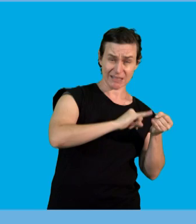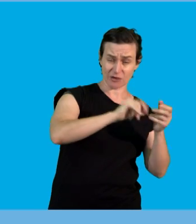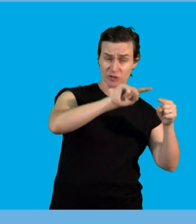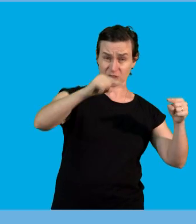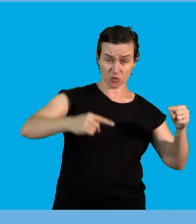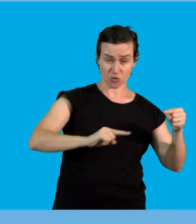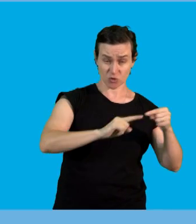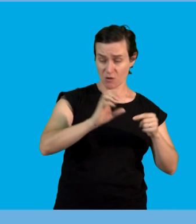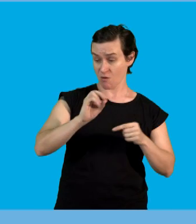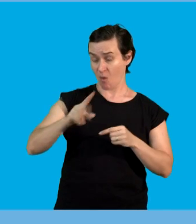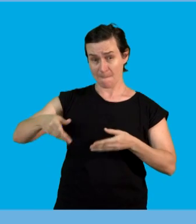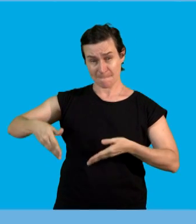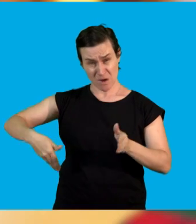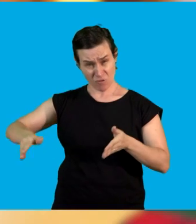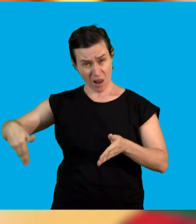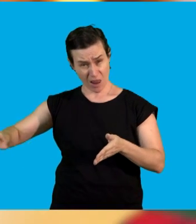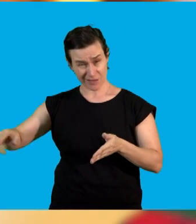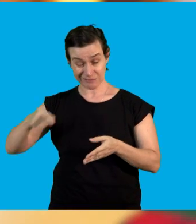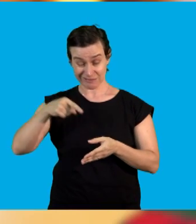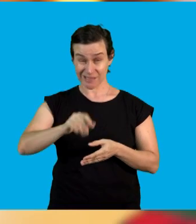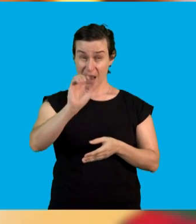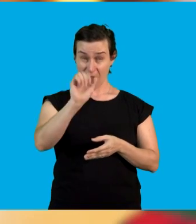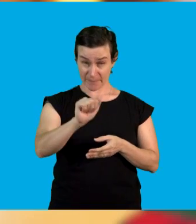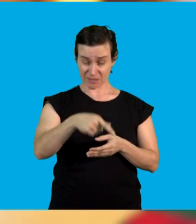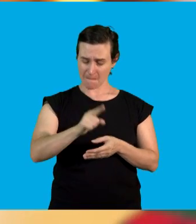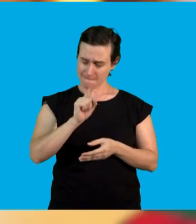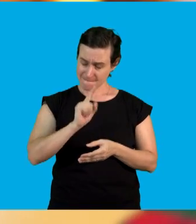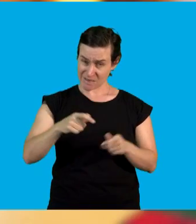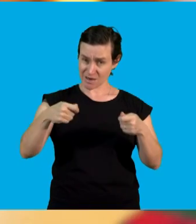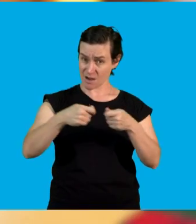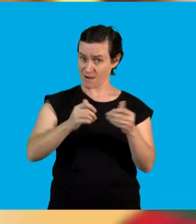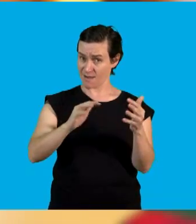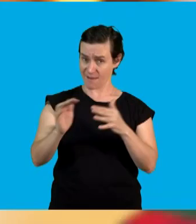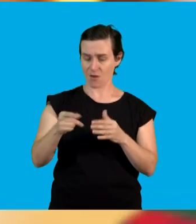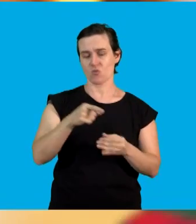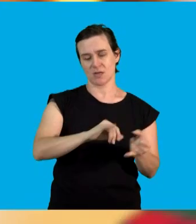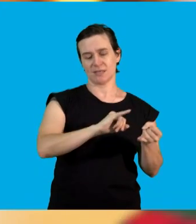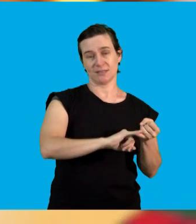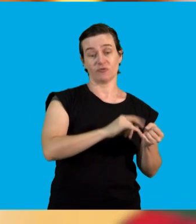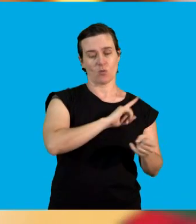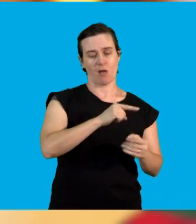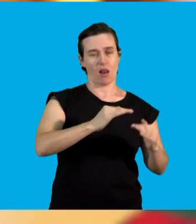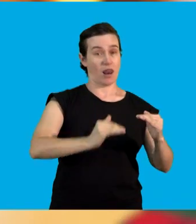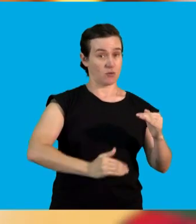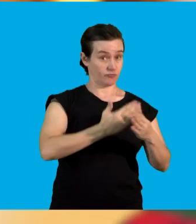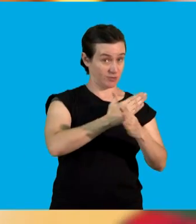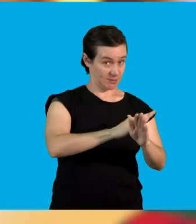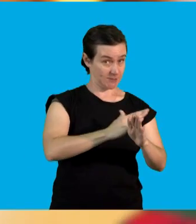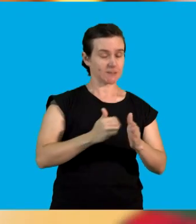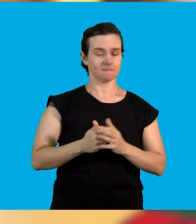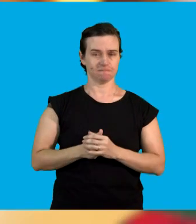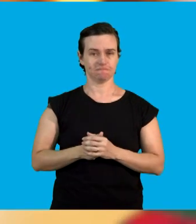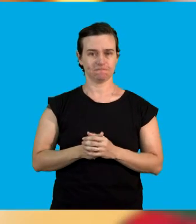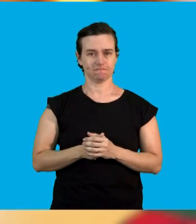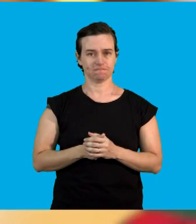parallel circuit or it's a series circuit, the ammeter must always be connected in series because of its low